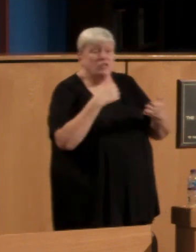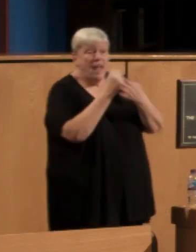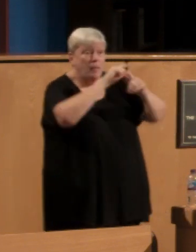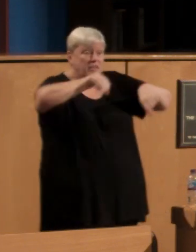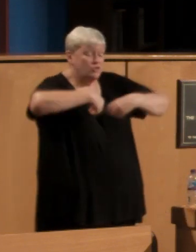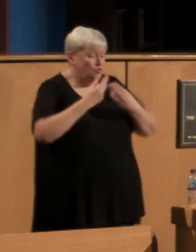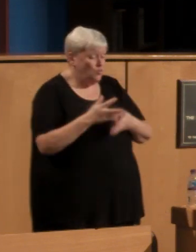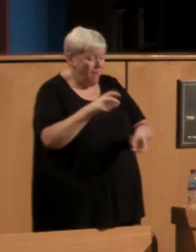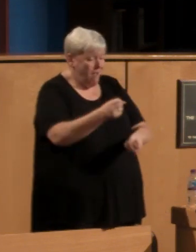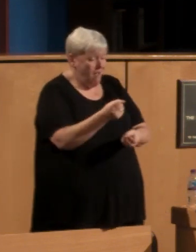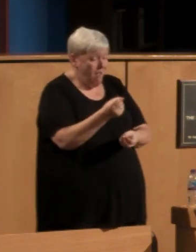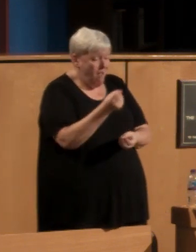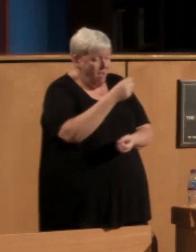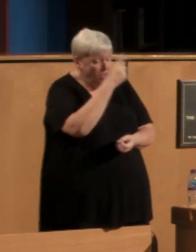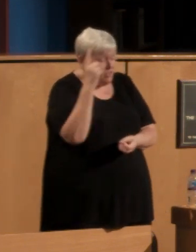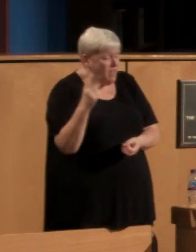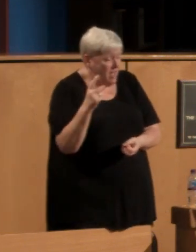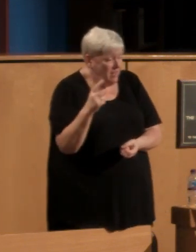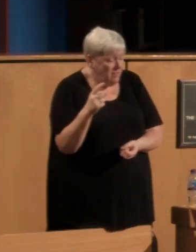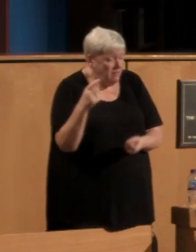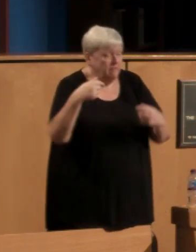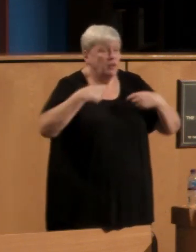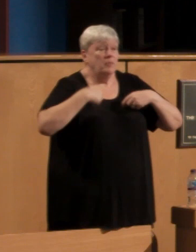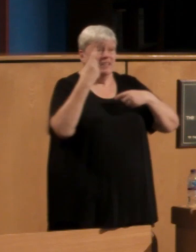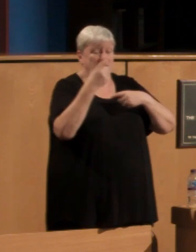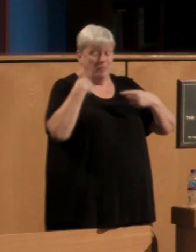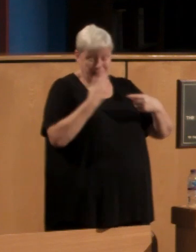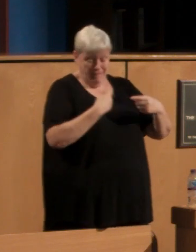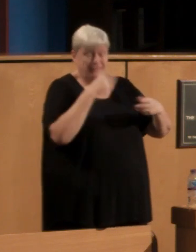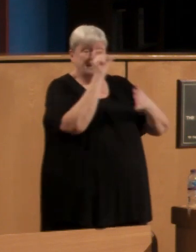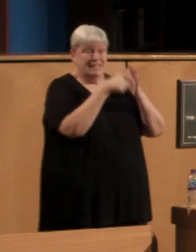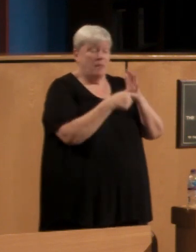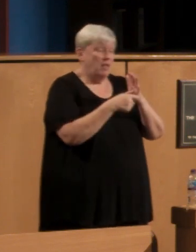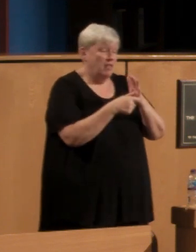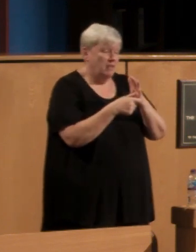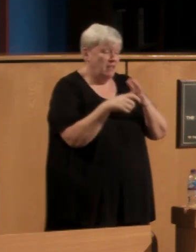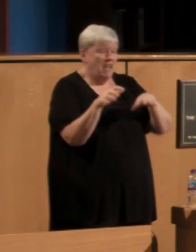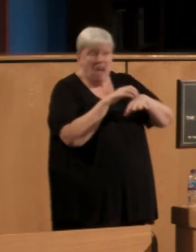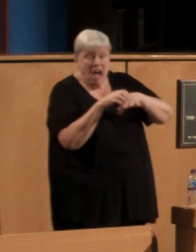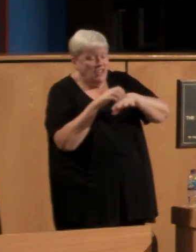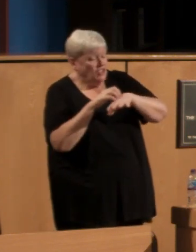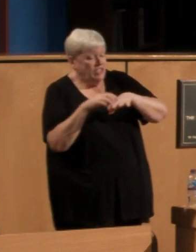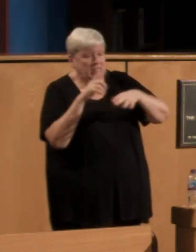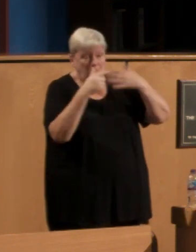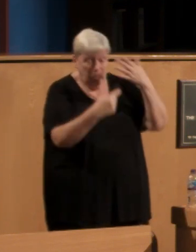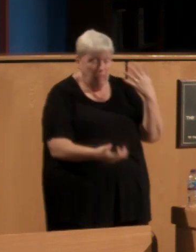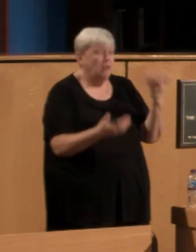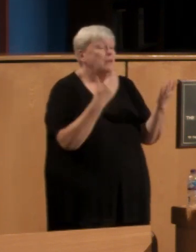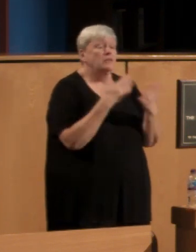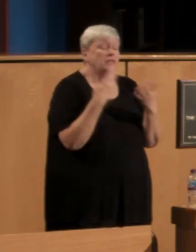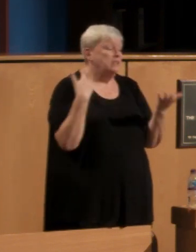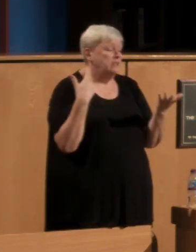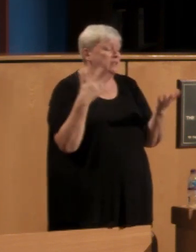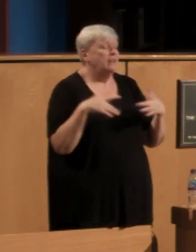of body horror. And for me, as someone who's disabled and who's had allergies over the years and all this, I kind of threw all that at